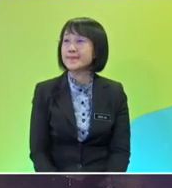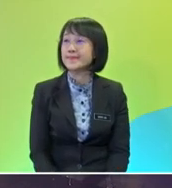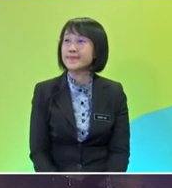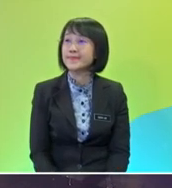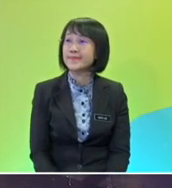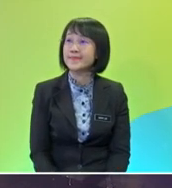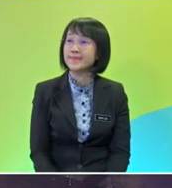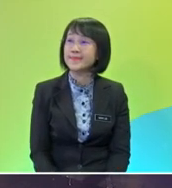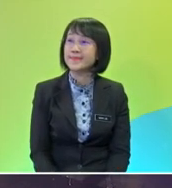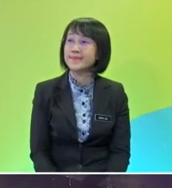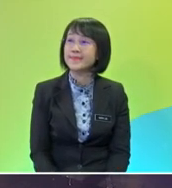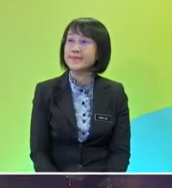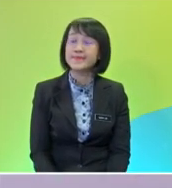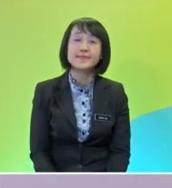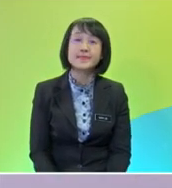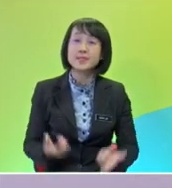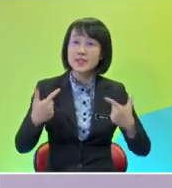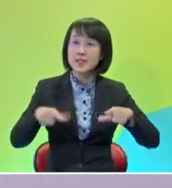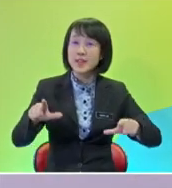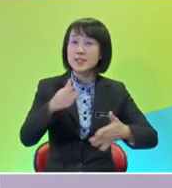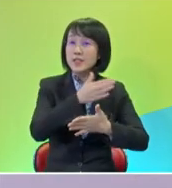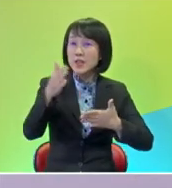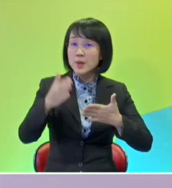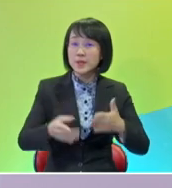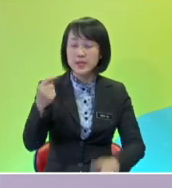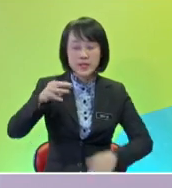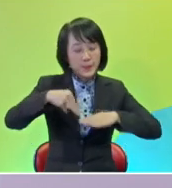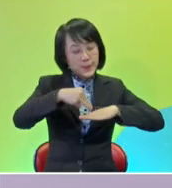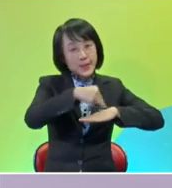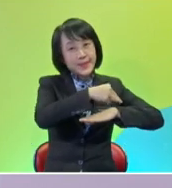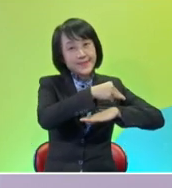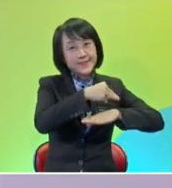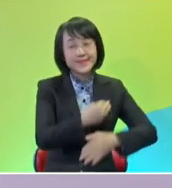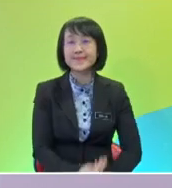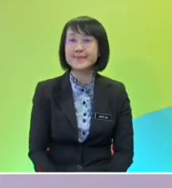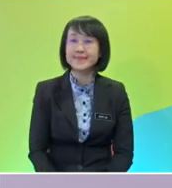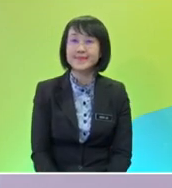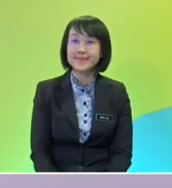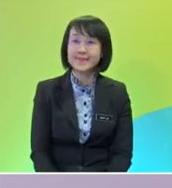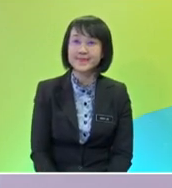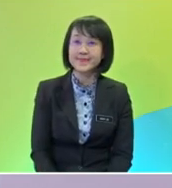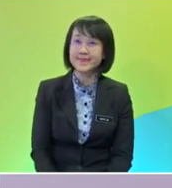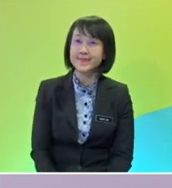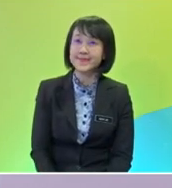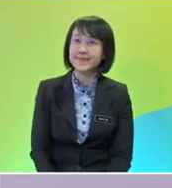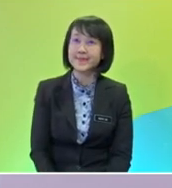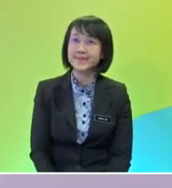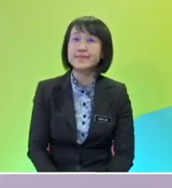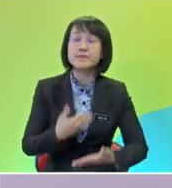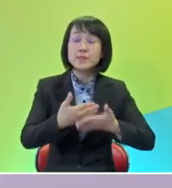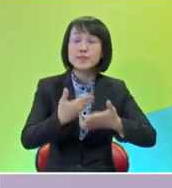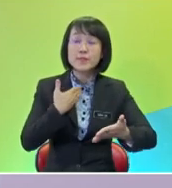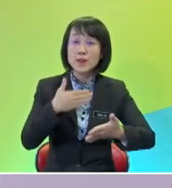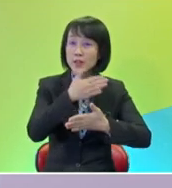to do this. Let's complete the map. Wow. Okay. Okay. Before completing the